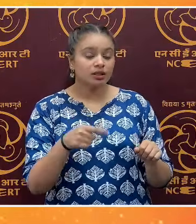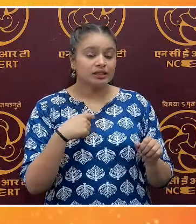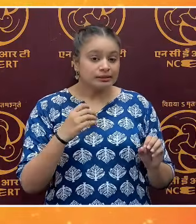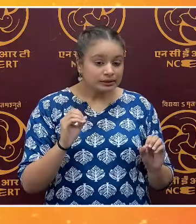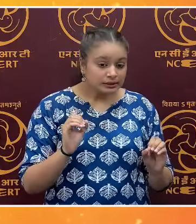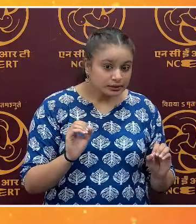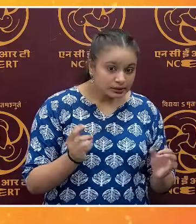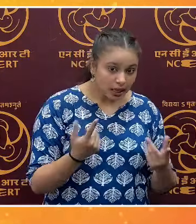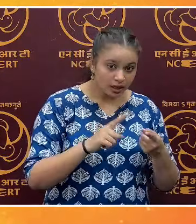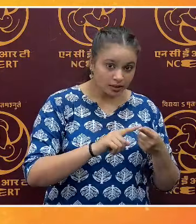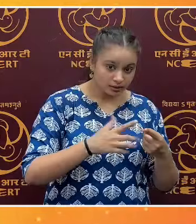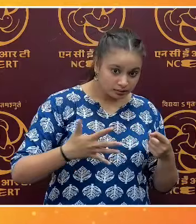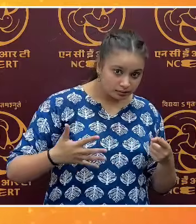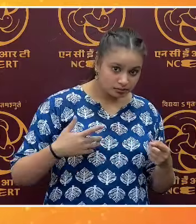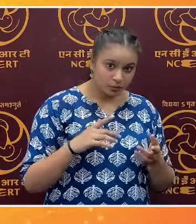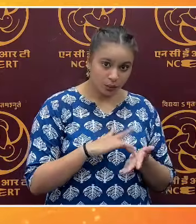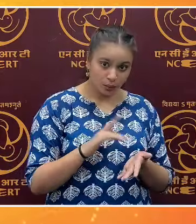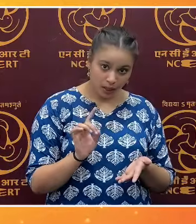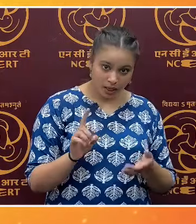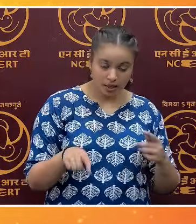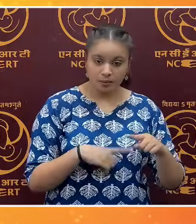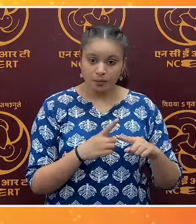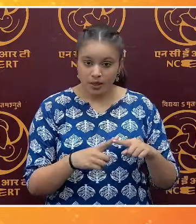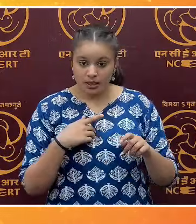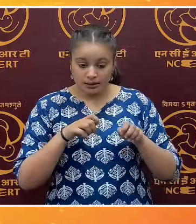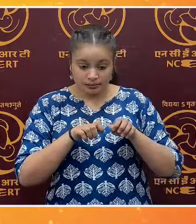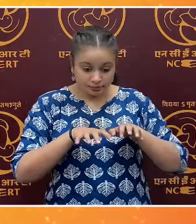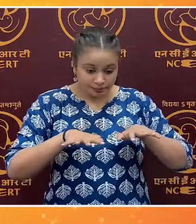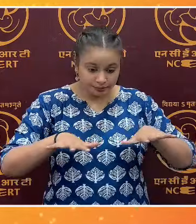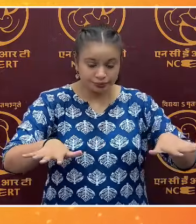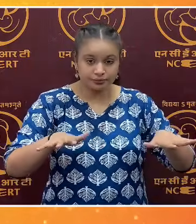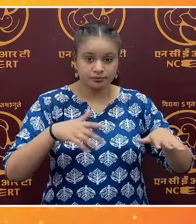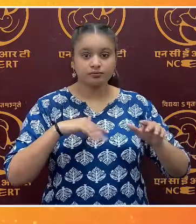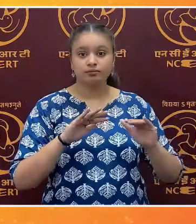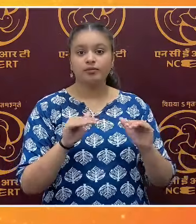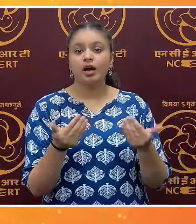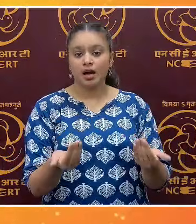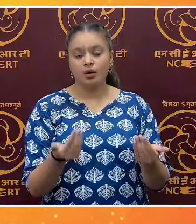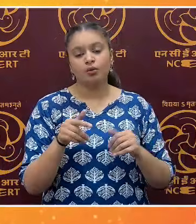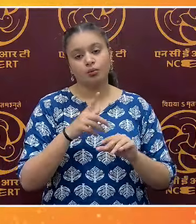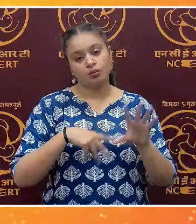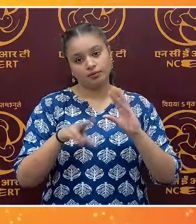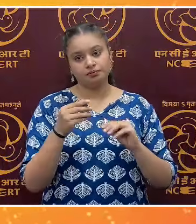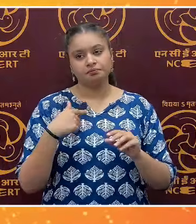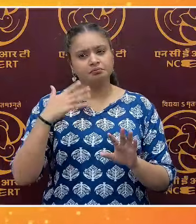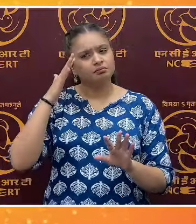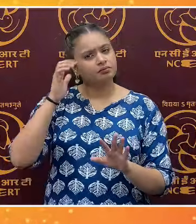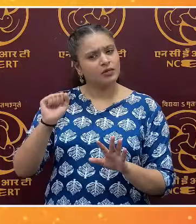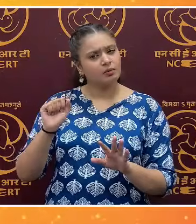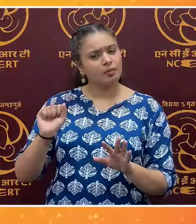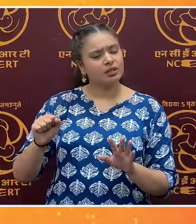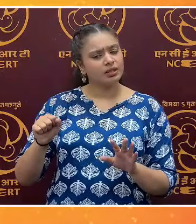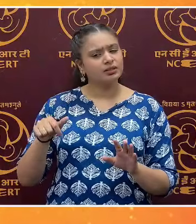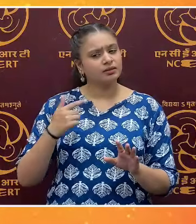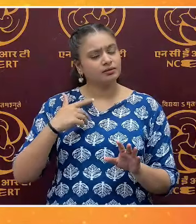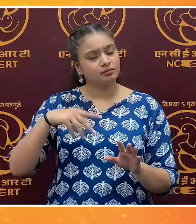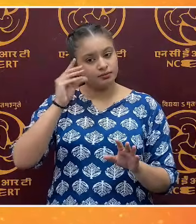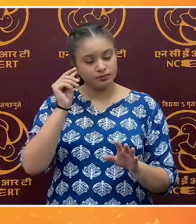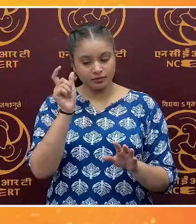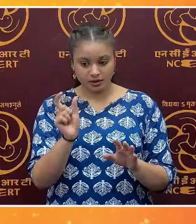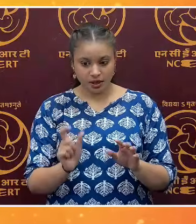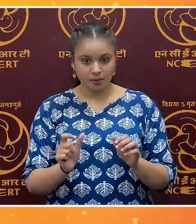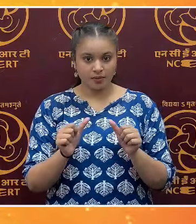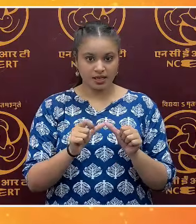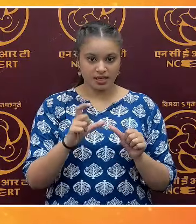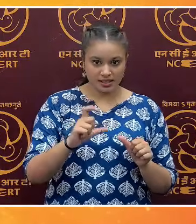the electricity is generated, and how the distribution is possible in our households. Right. Ma'am, I remember, listening to terms like